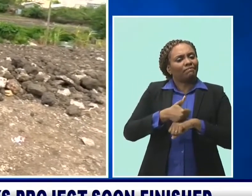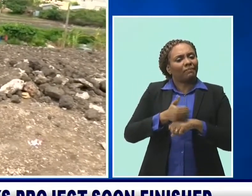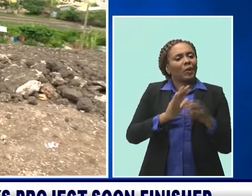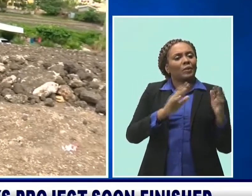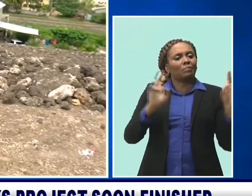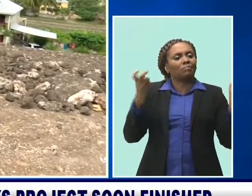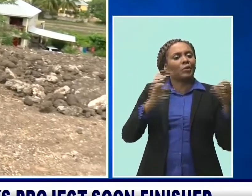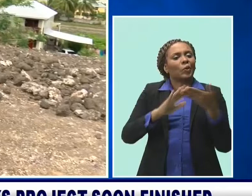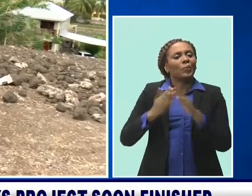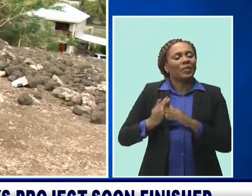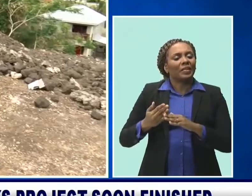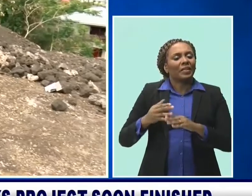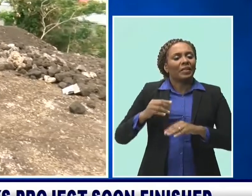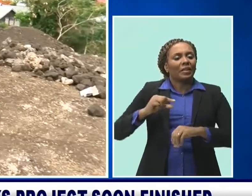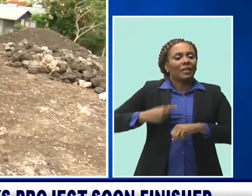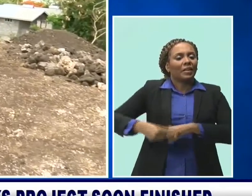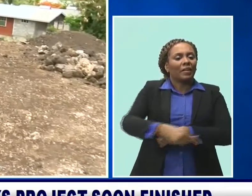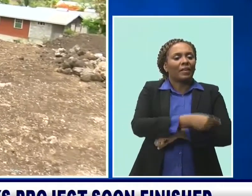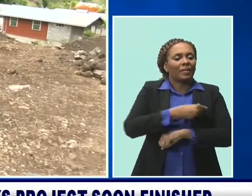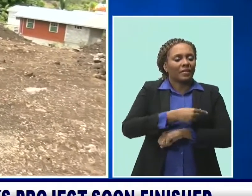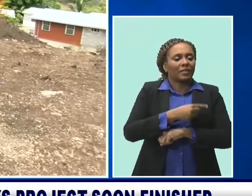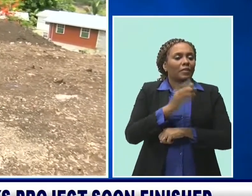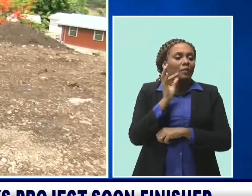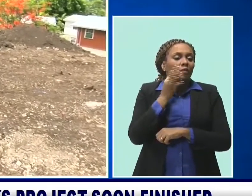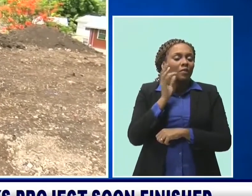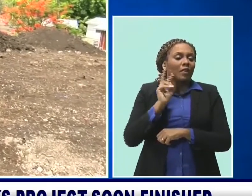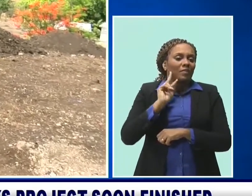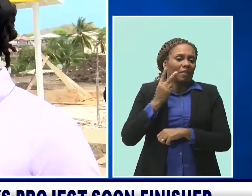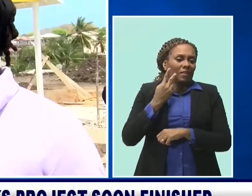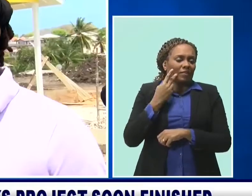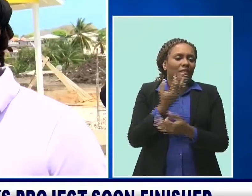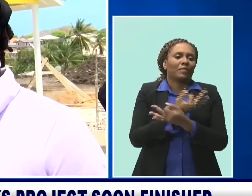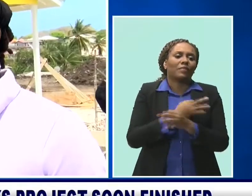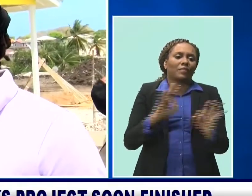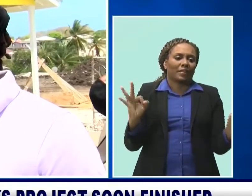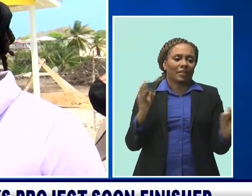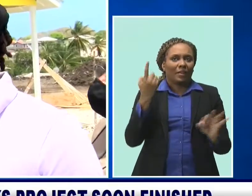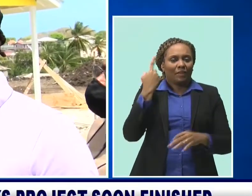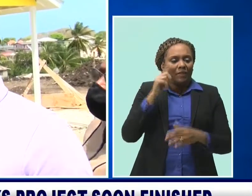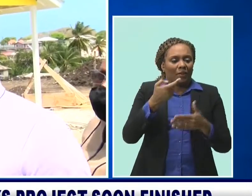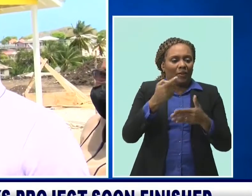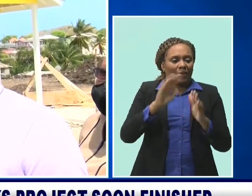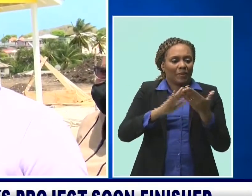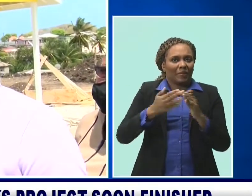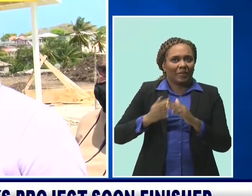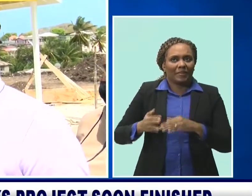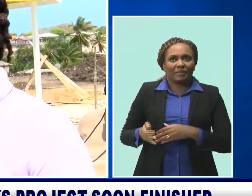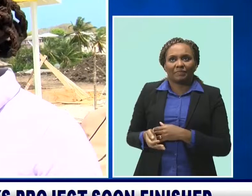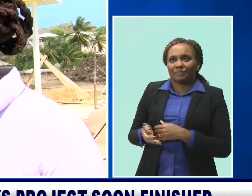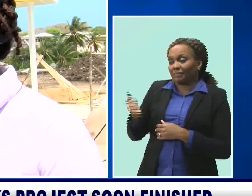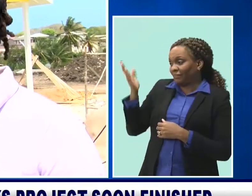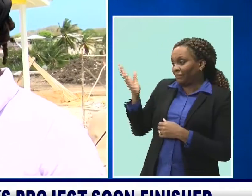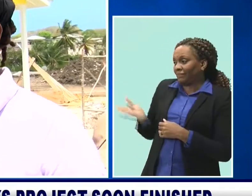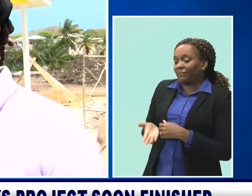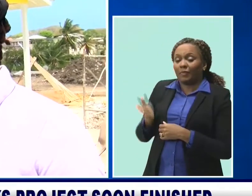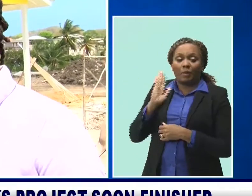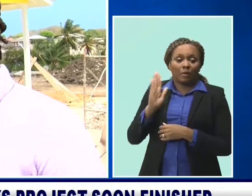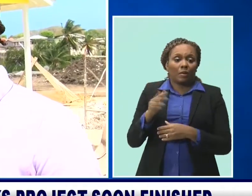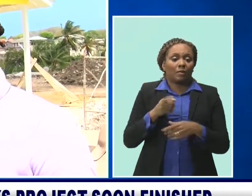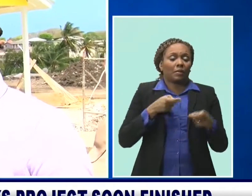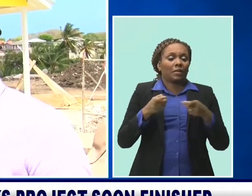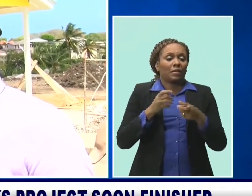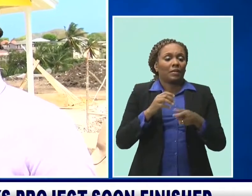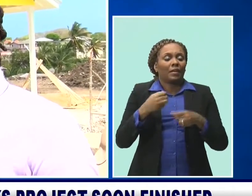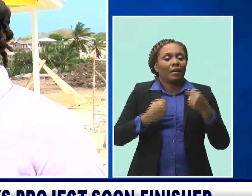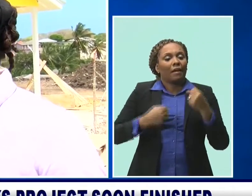to fruits and vegetables free of cost. Corey Kelman, who will be operating Touchless Car Detailing, explains the